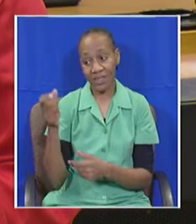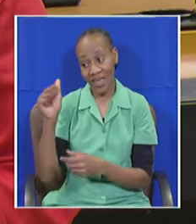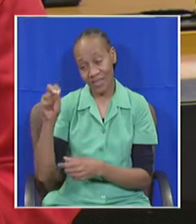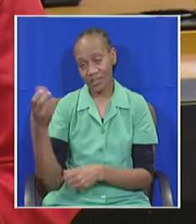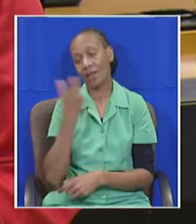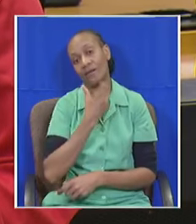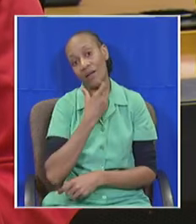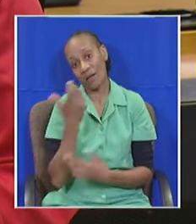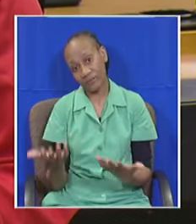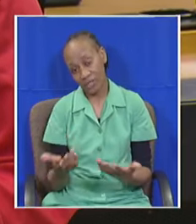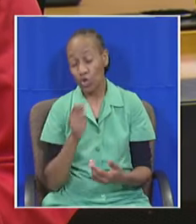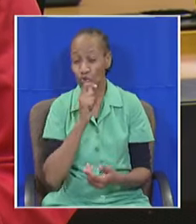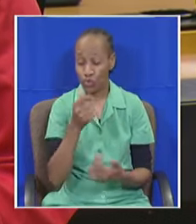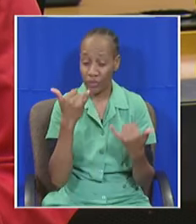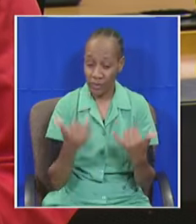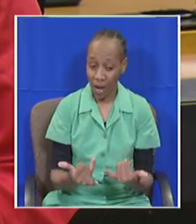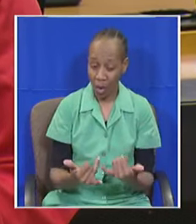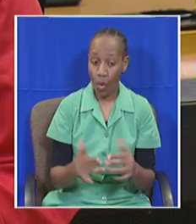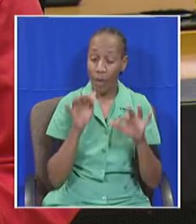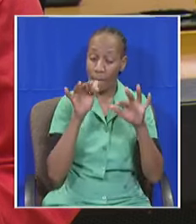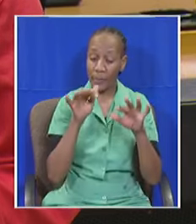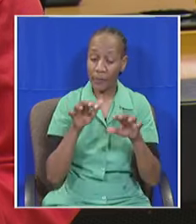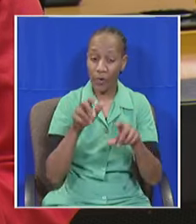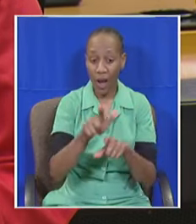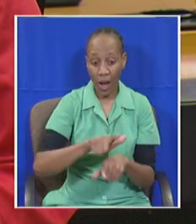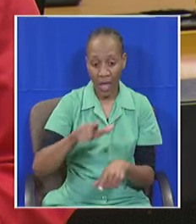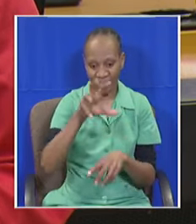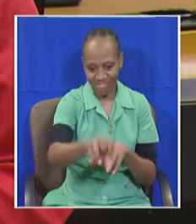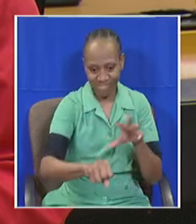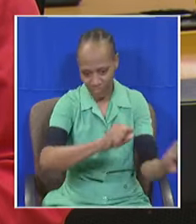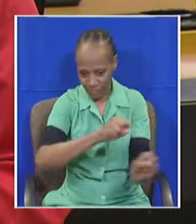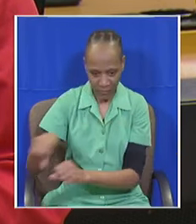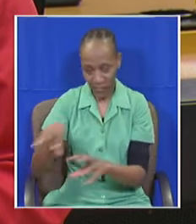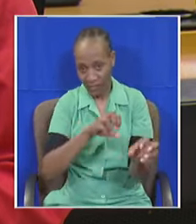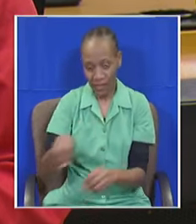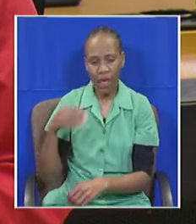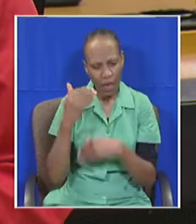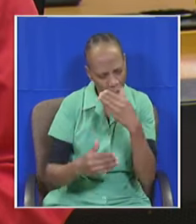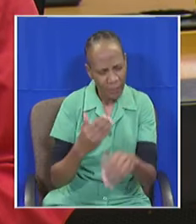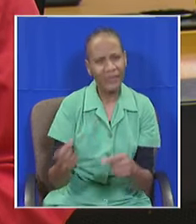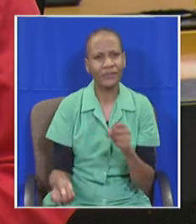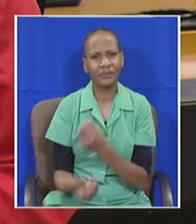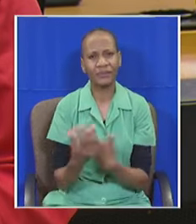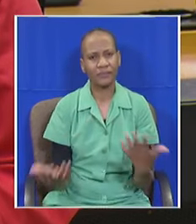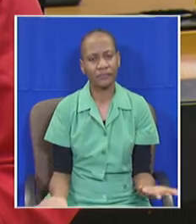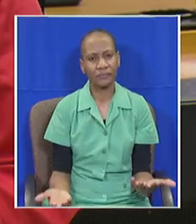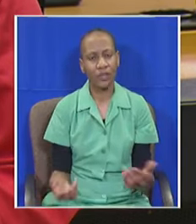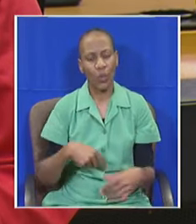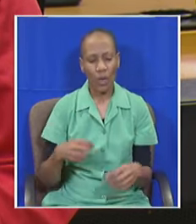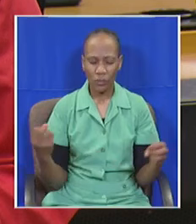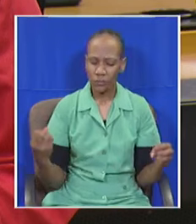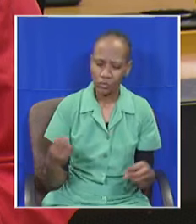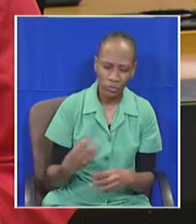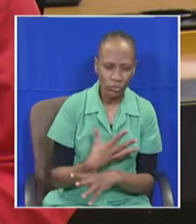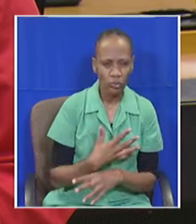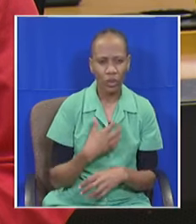is, that eviction of our people from the land is still ongoing. We were horrified and dismayed when we were notified